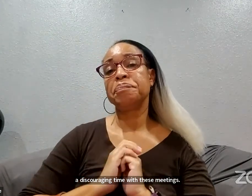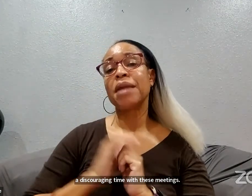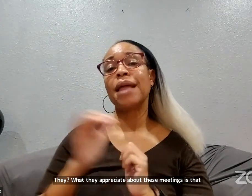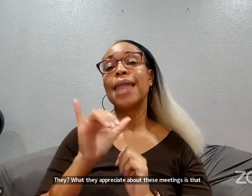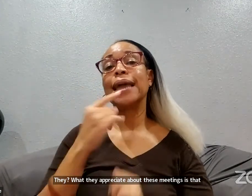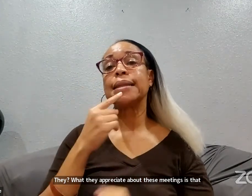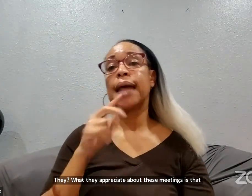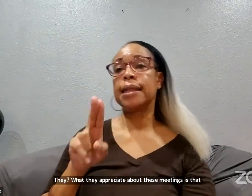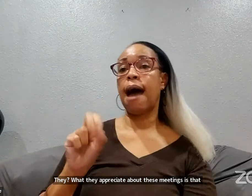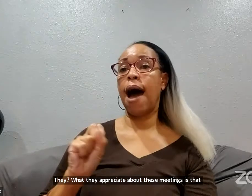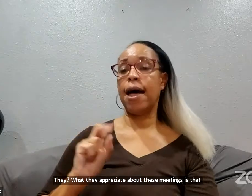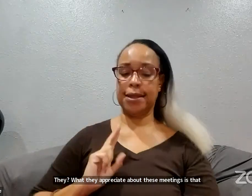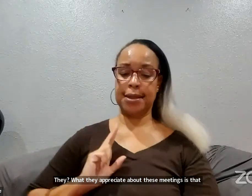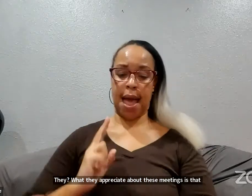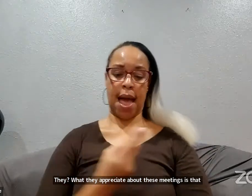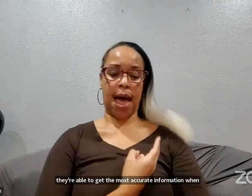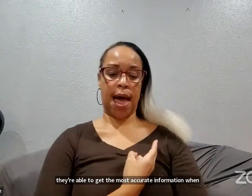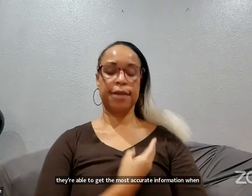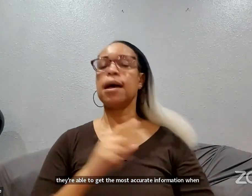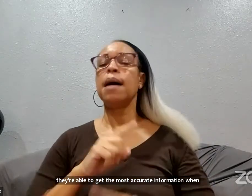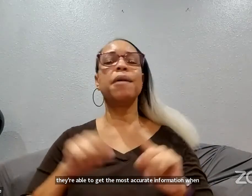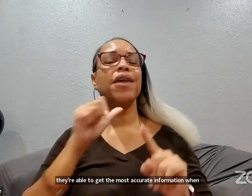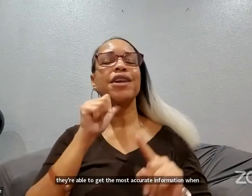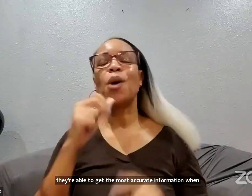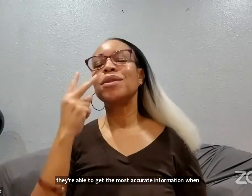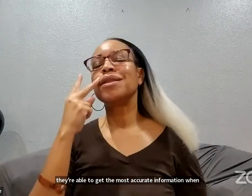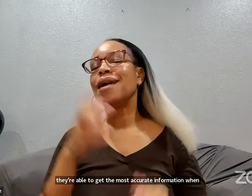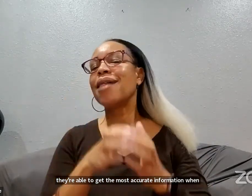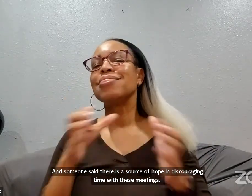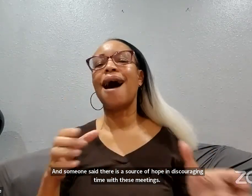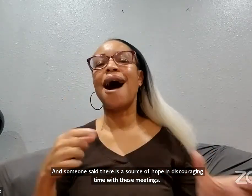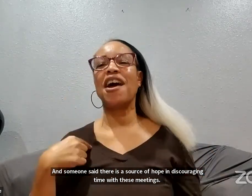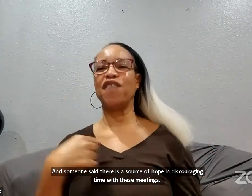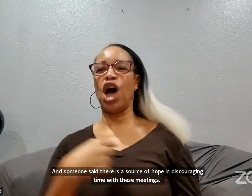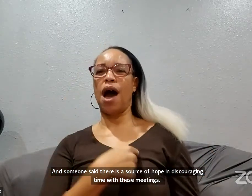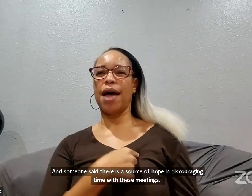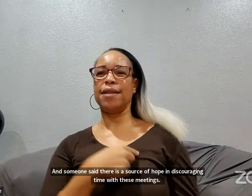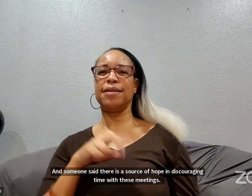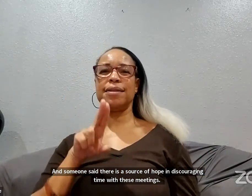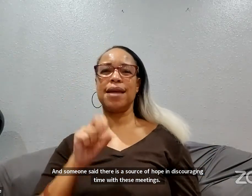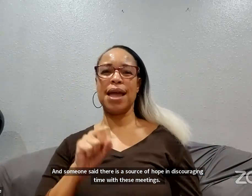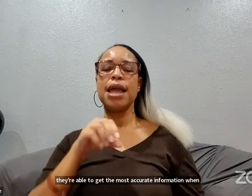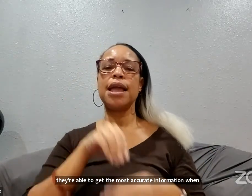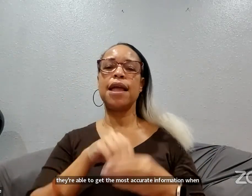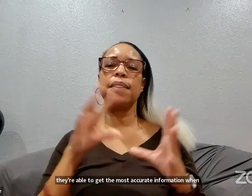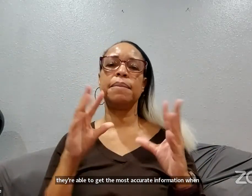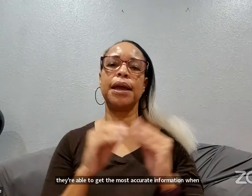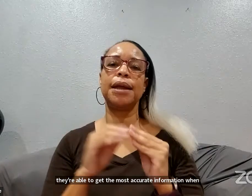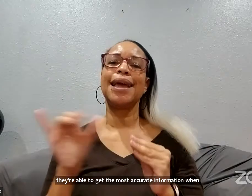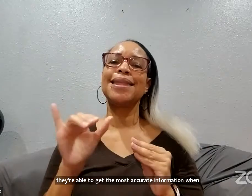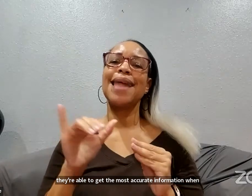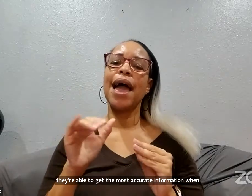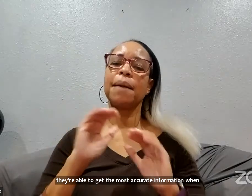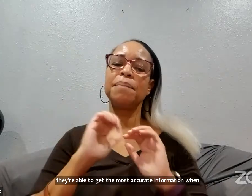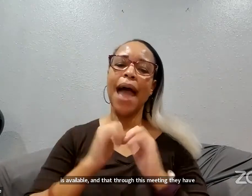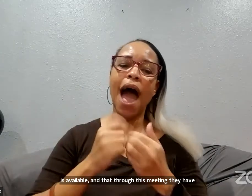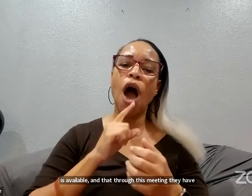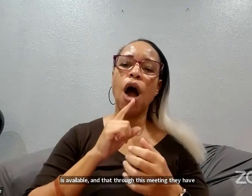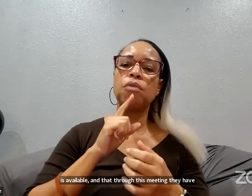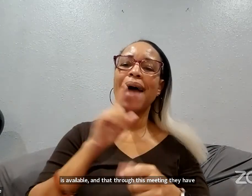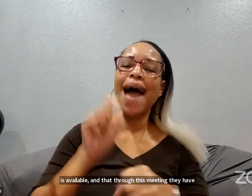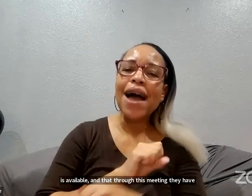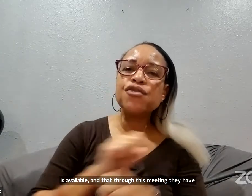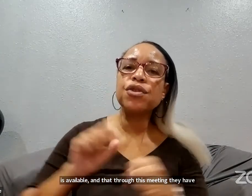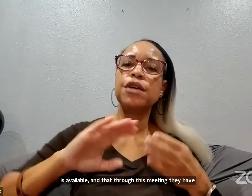us, but they don't see a lot of us within these meetings, such as like how the community actually feels, and